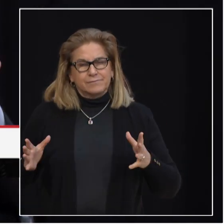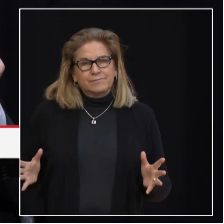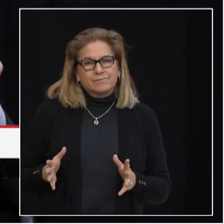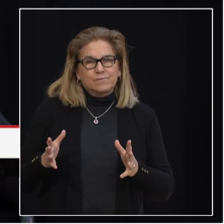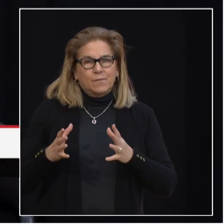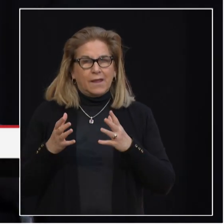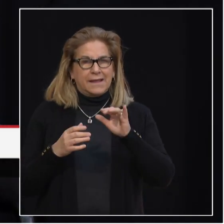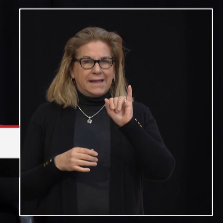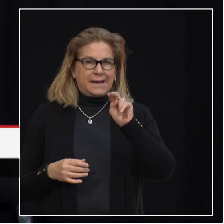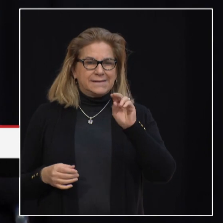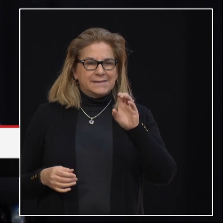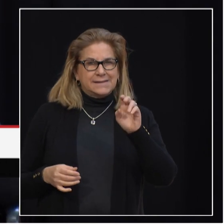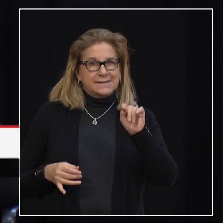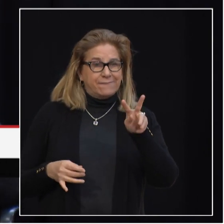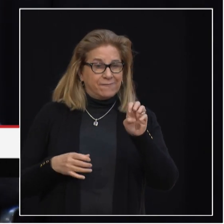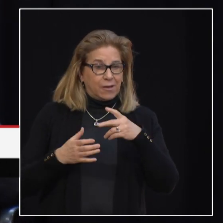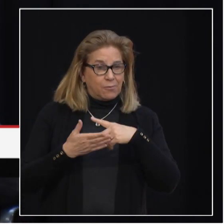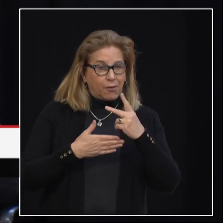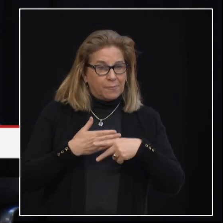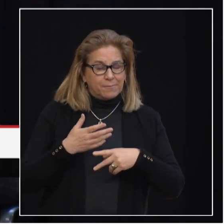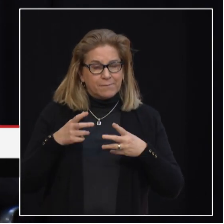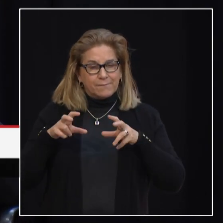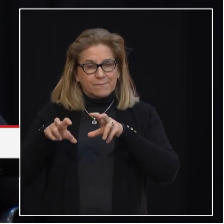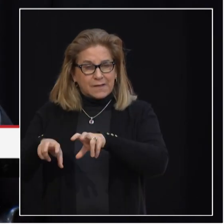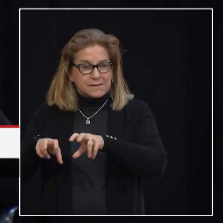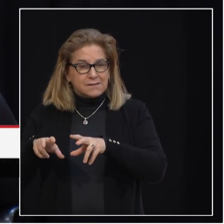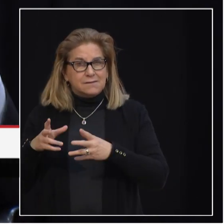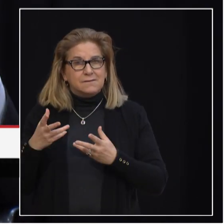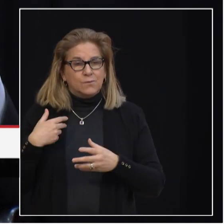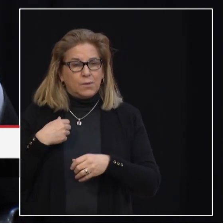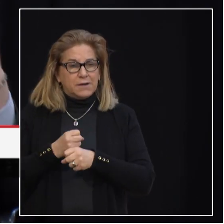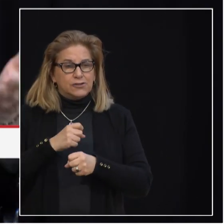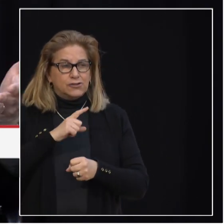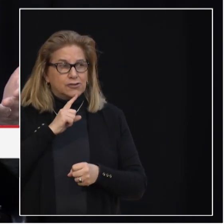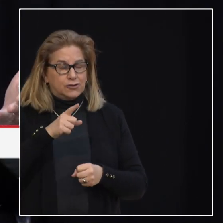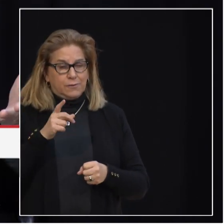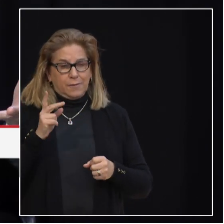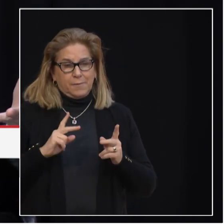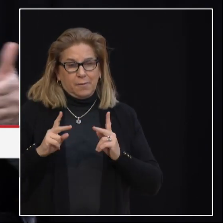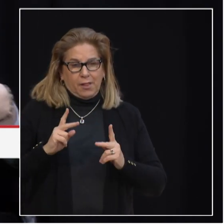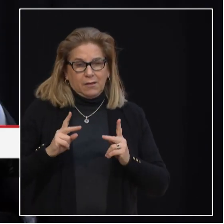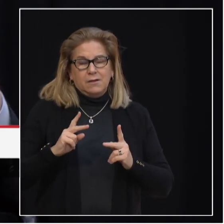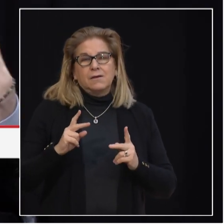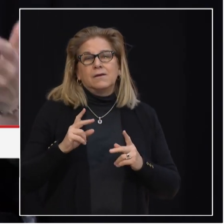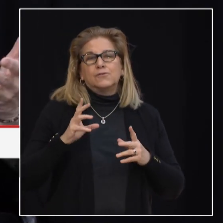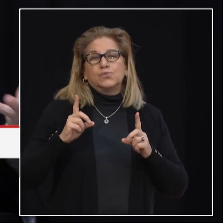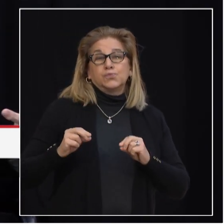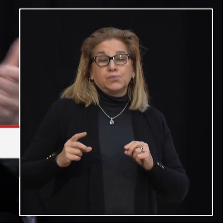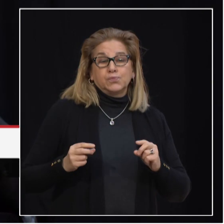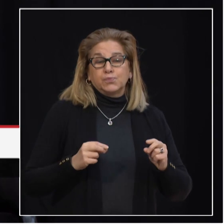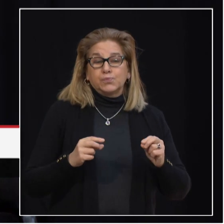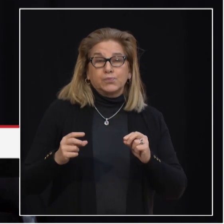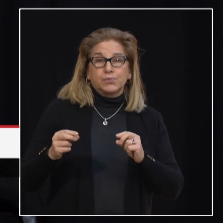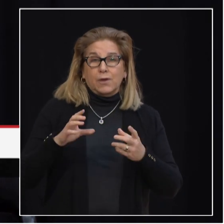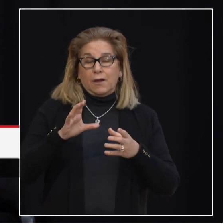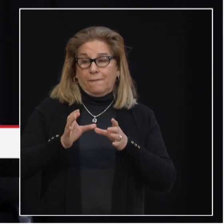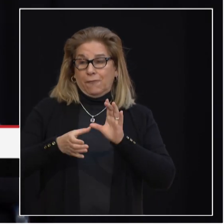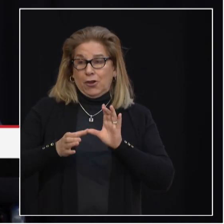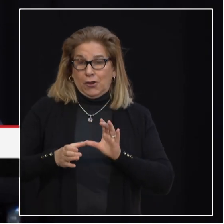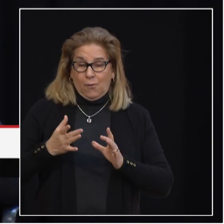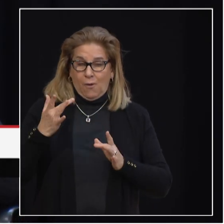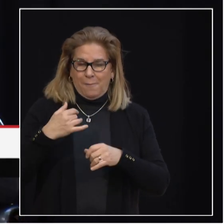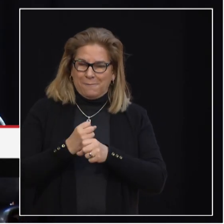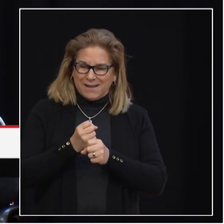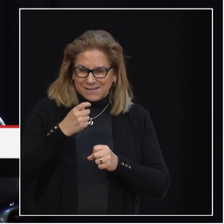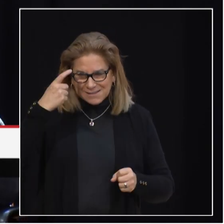get the economics to a place where they make sense and to weave as much as possible the other policy goals that the